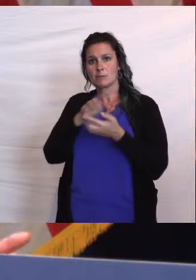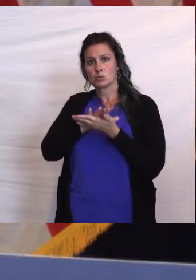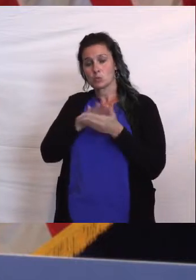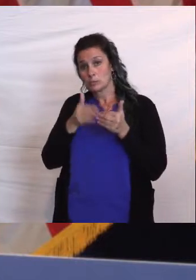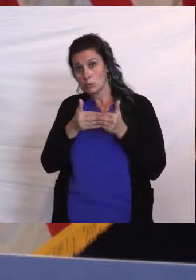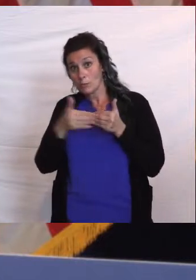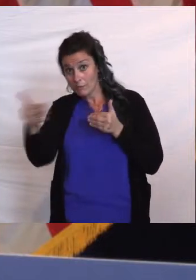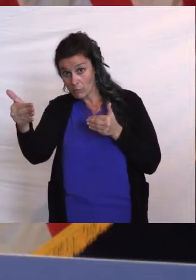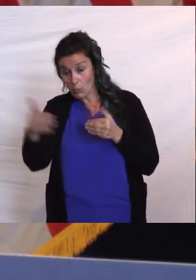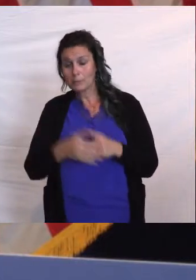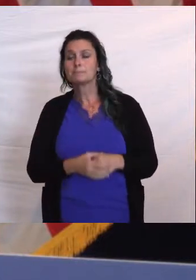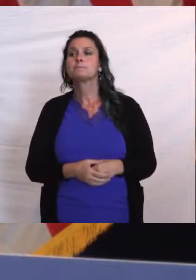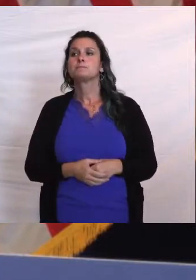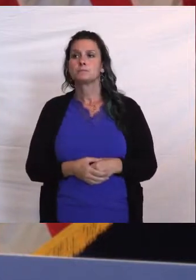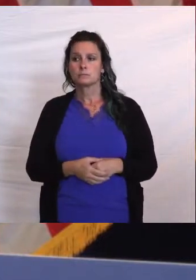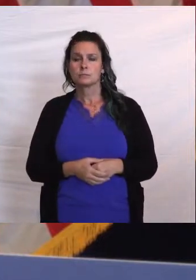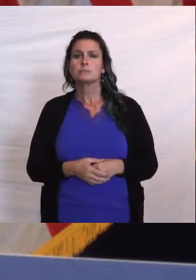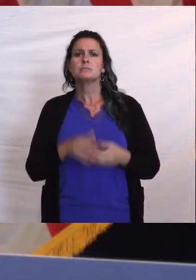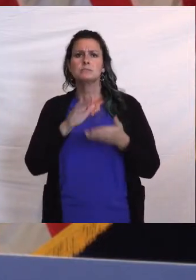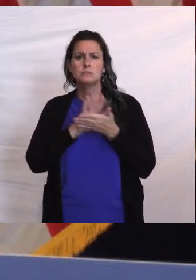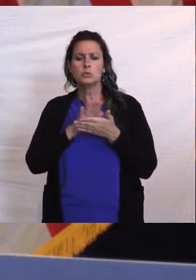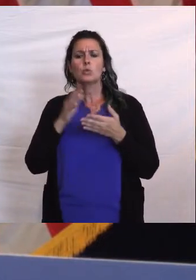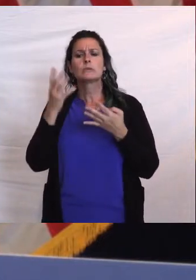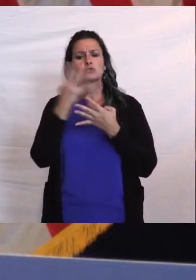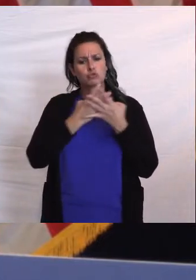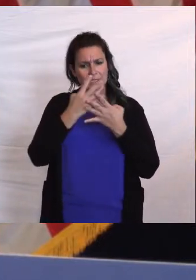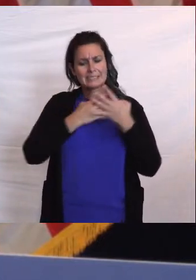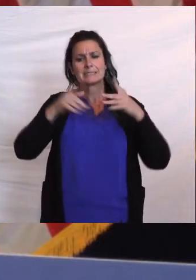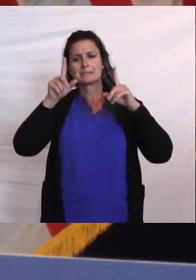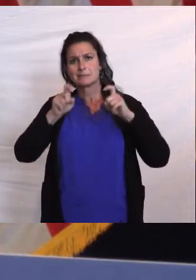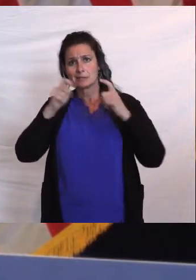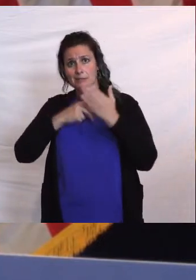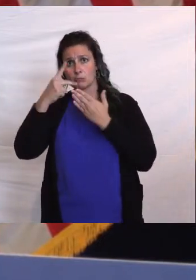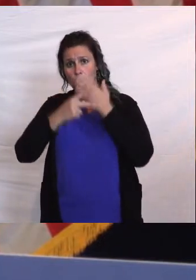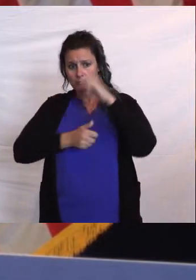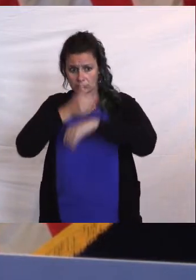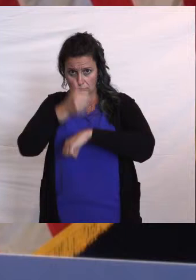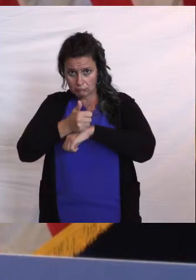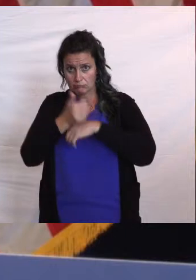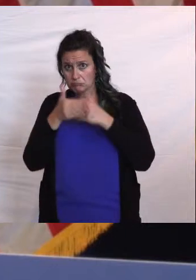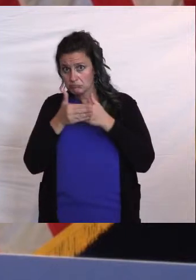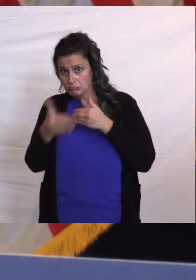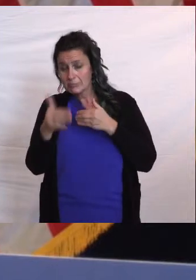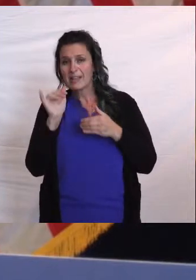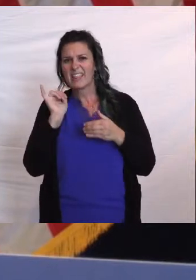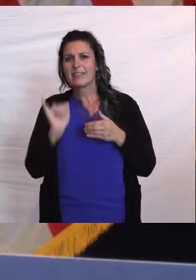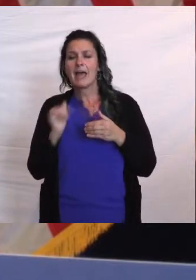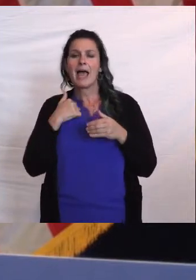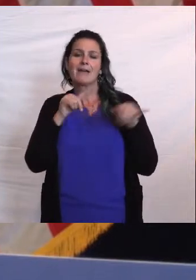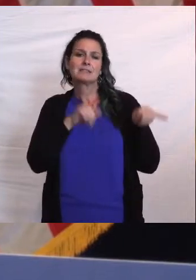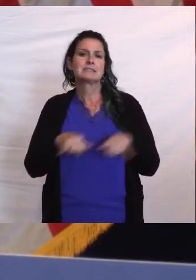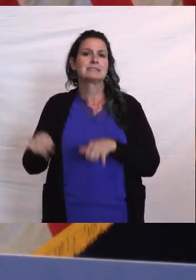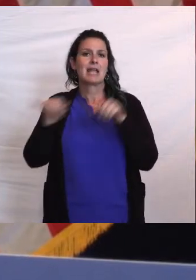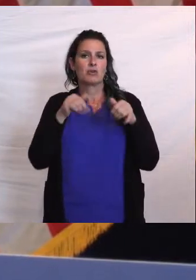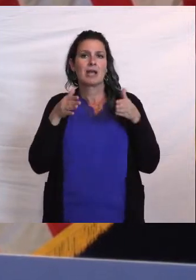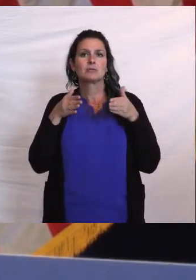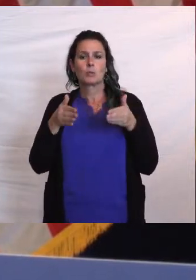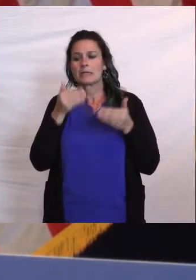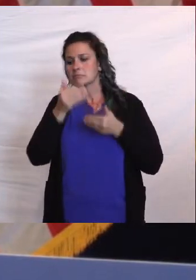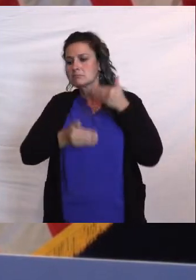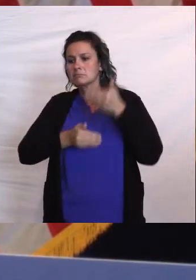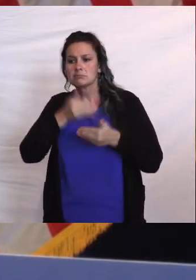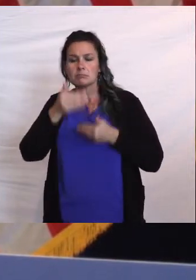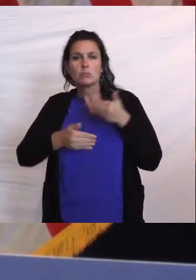forward, particularly as the school screening testing program gets on board, there's standardized ways that we